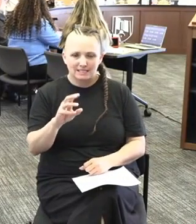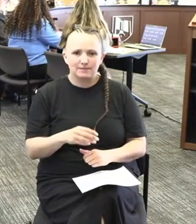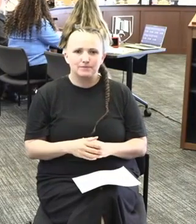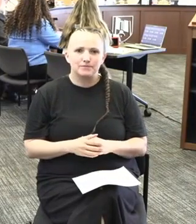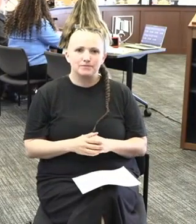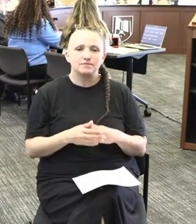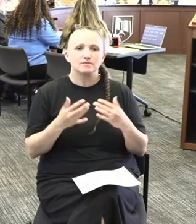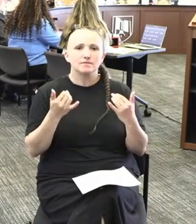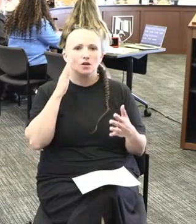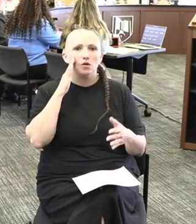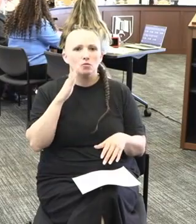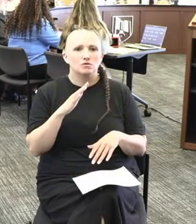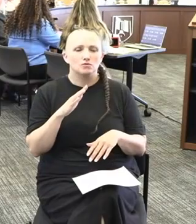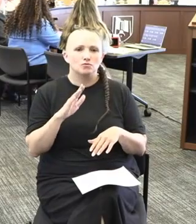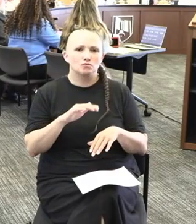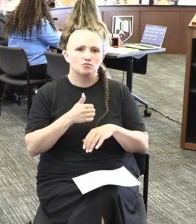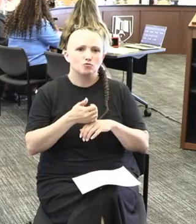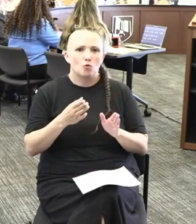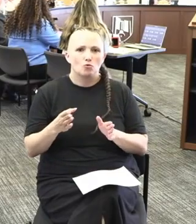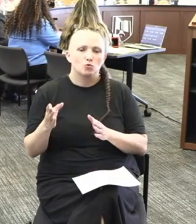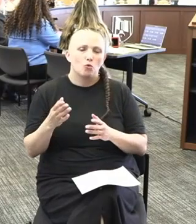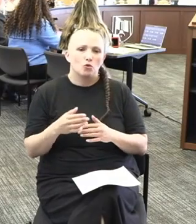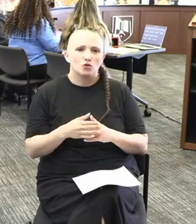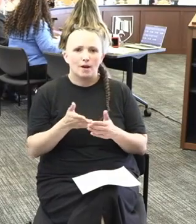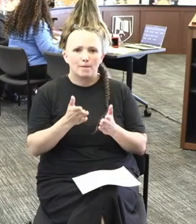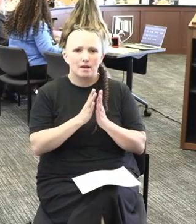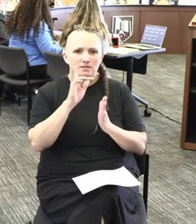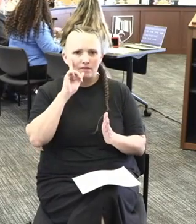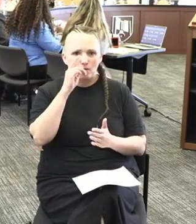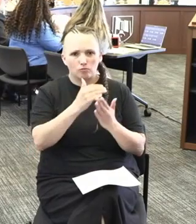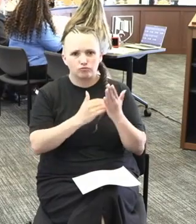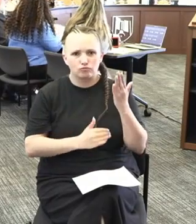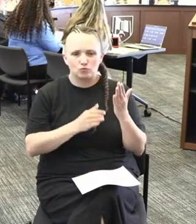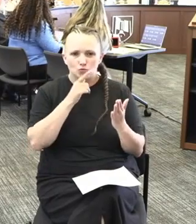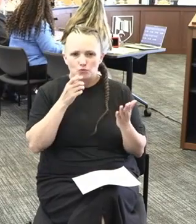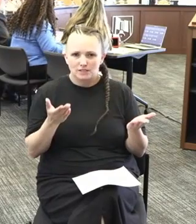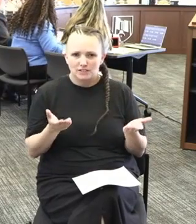time, I'd like to call to order, and I'm asking for a roll call, please.